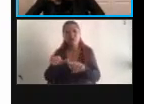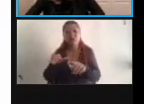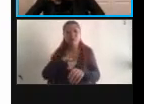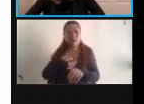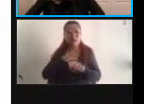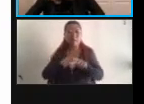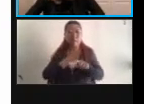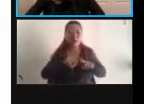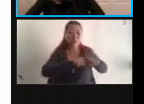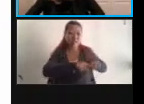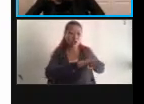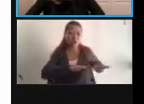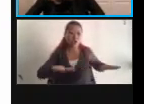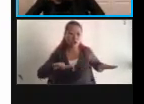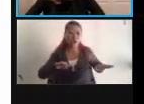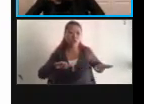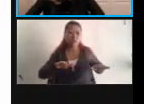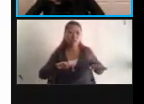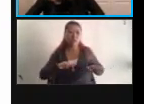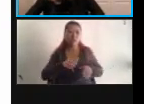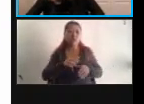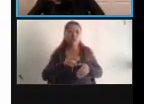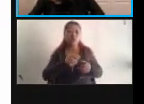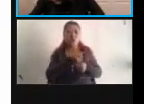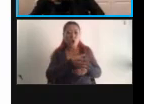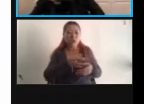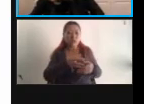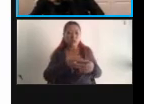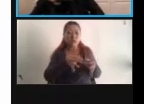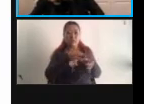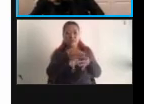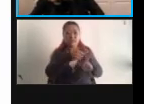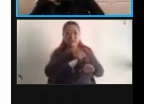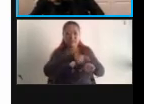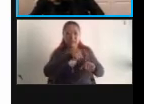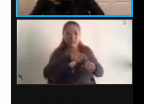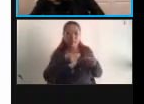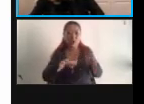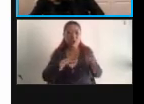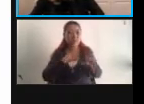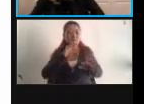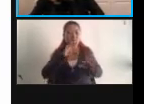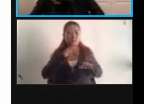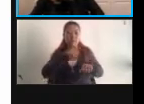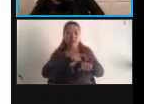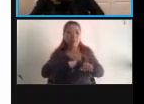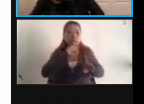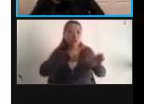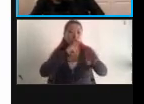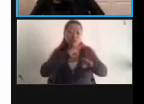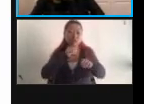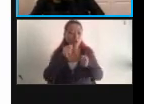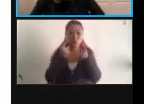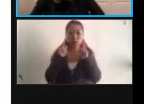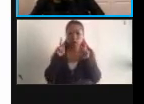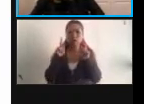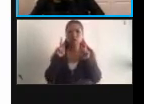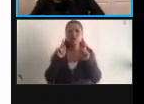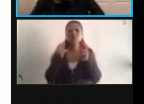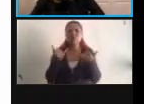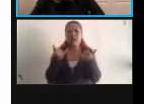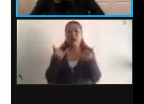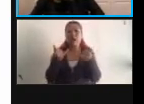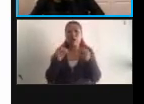ground resulted in lost time and lots of frustration, which is just not going to work. Significant work is underway to understand